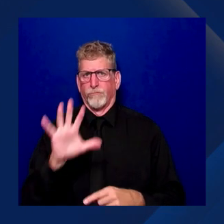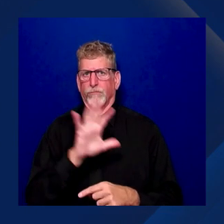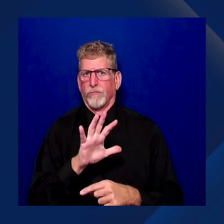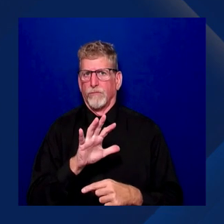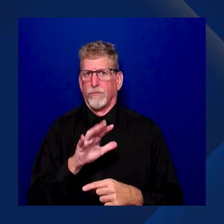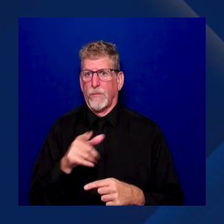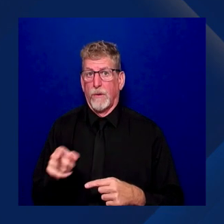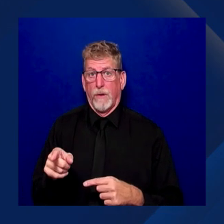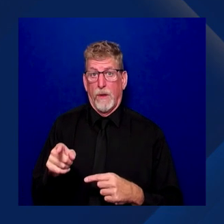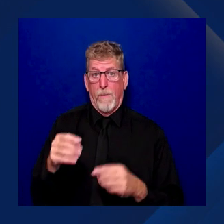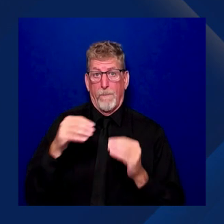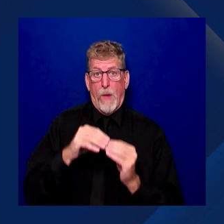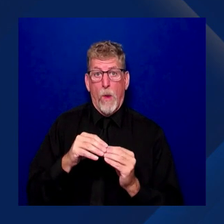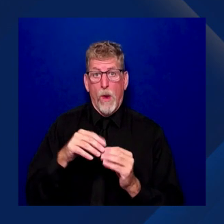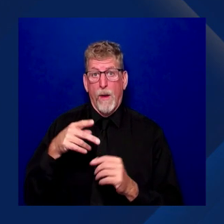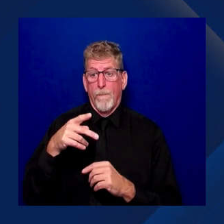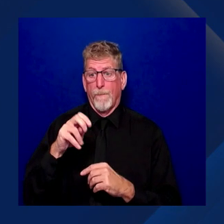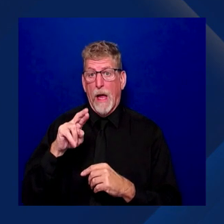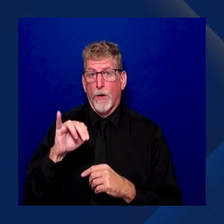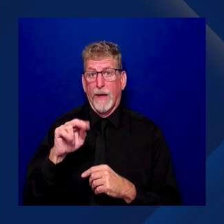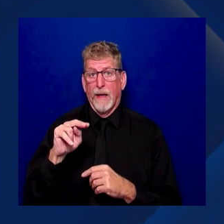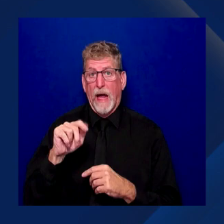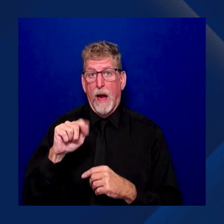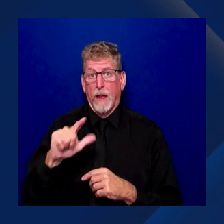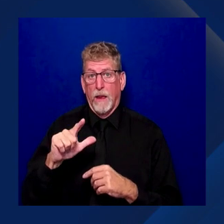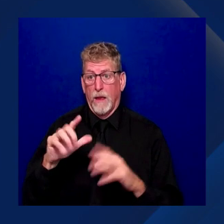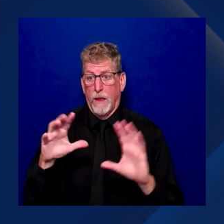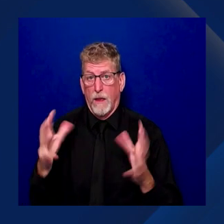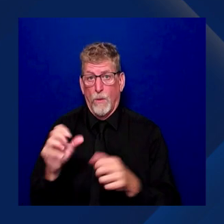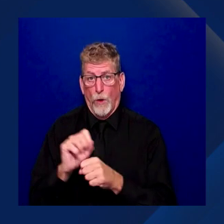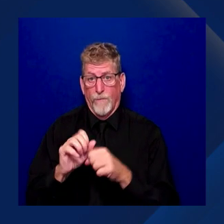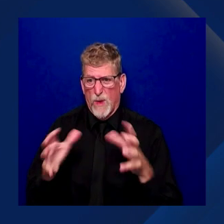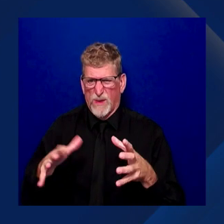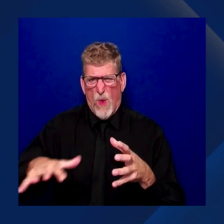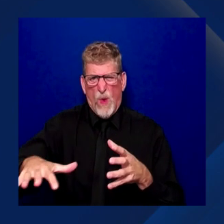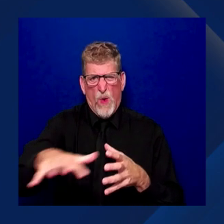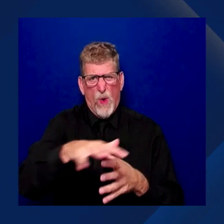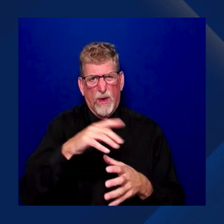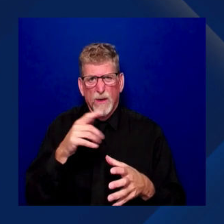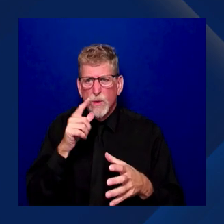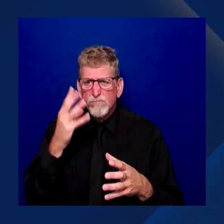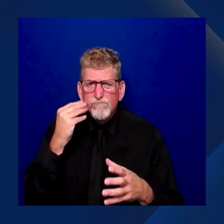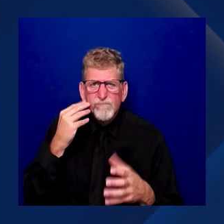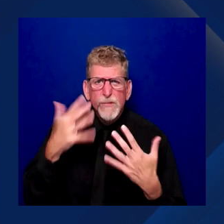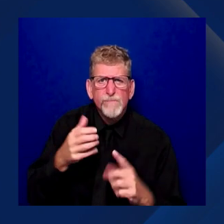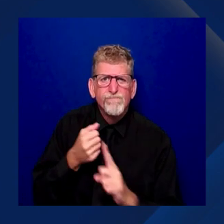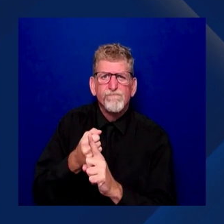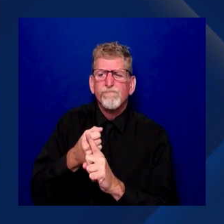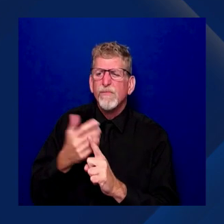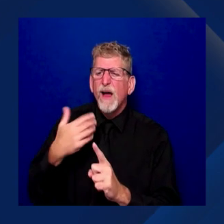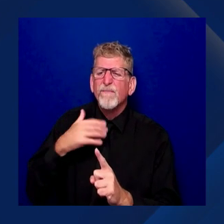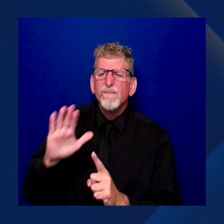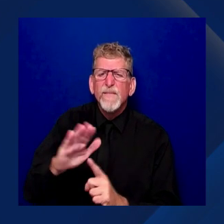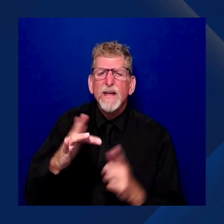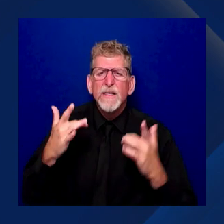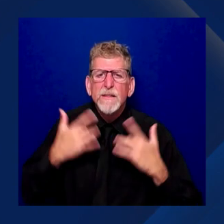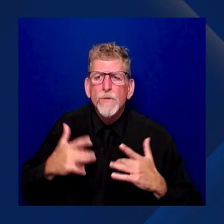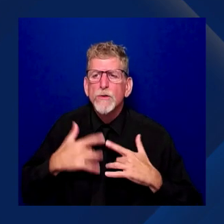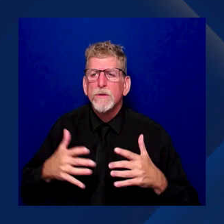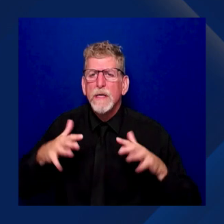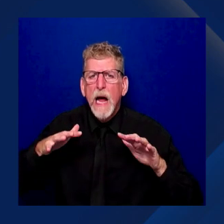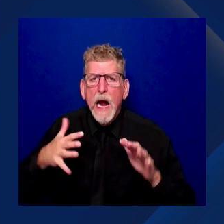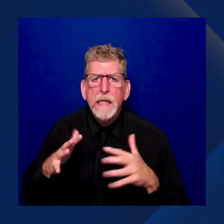everyone experiencing postpartum depression, anxiety, a substance use disorder, or other